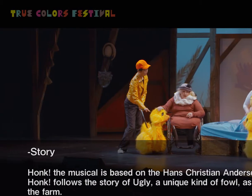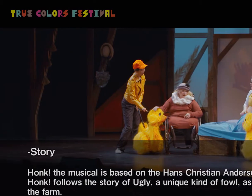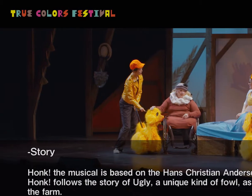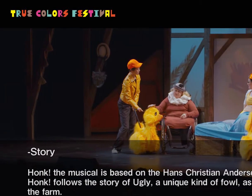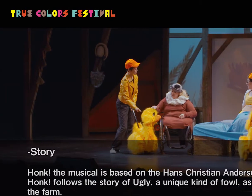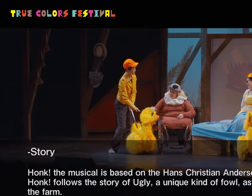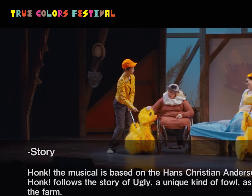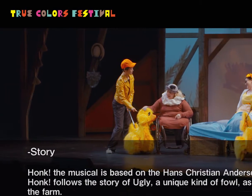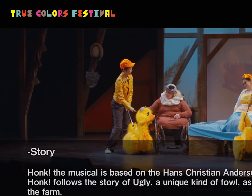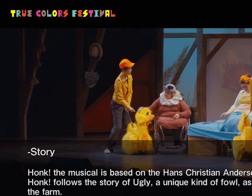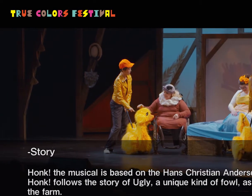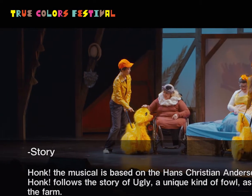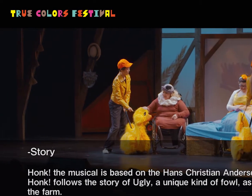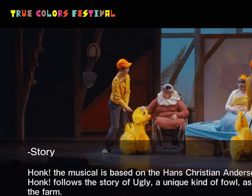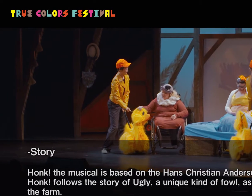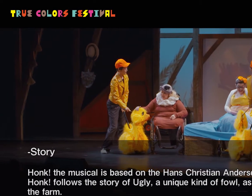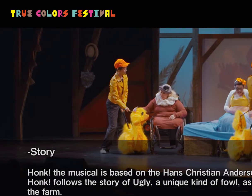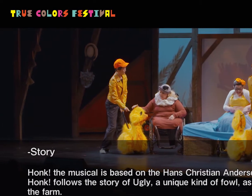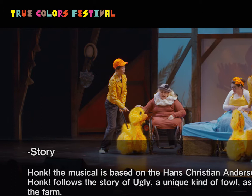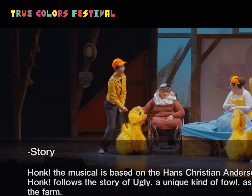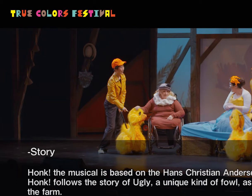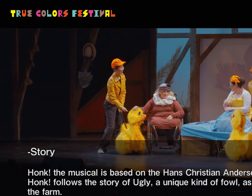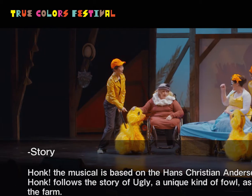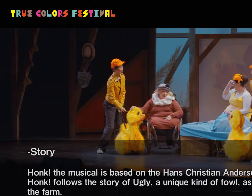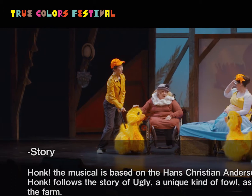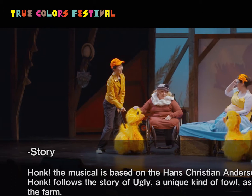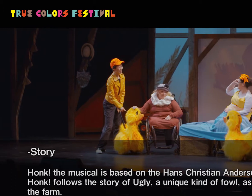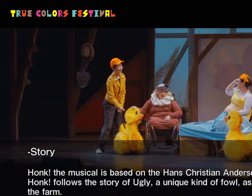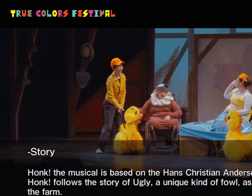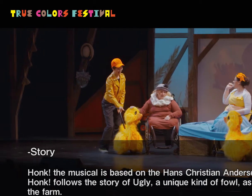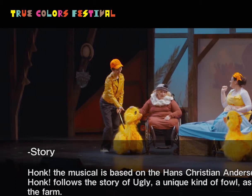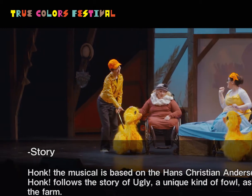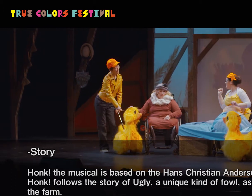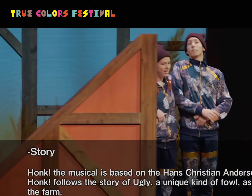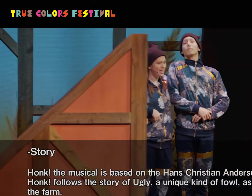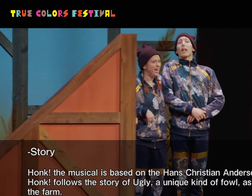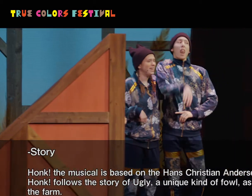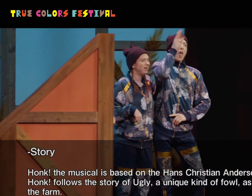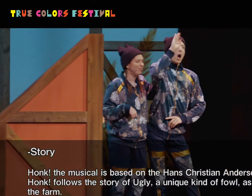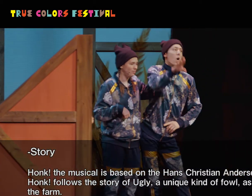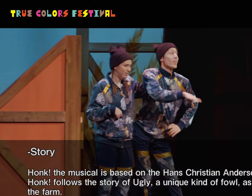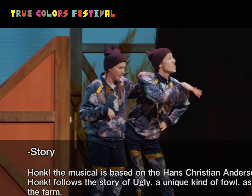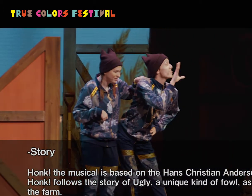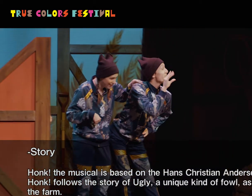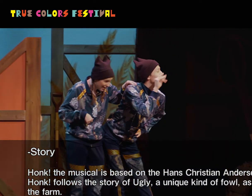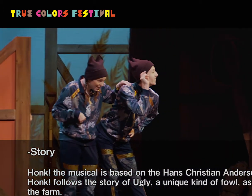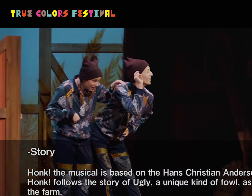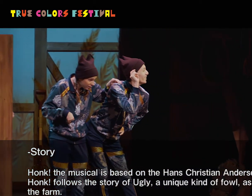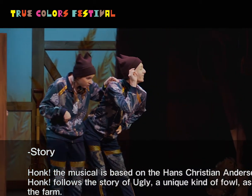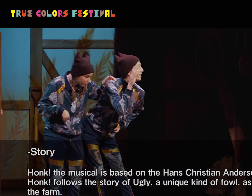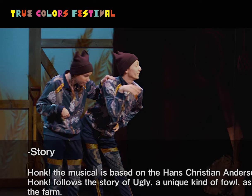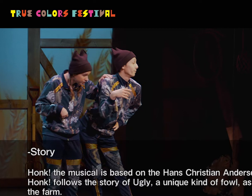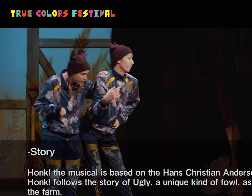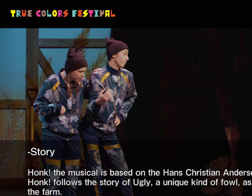Oh, I think they're the loveliest that I've ever set my eyes on. Hello, Jackie.